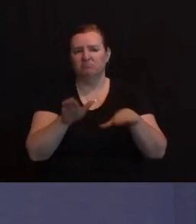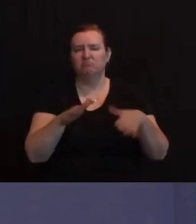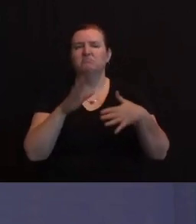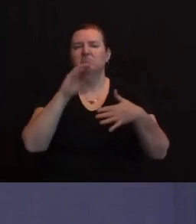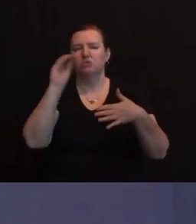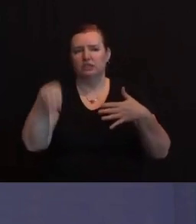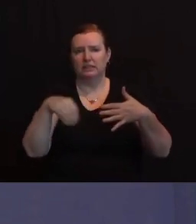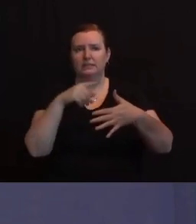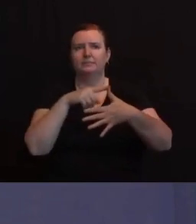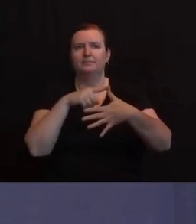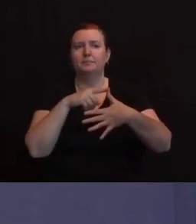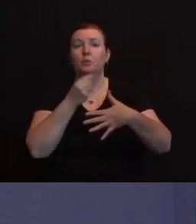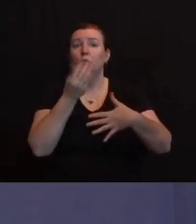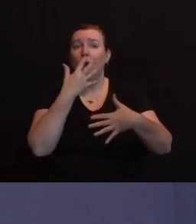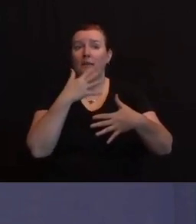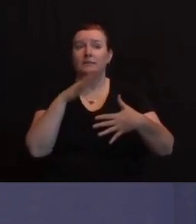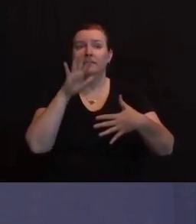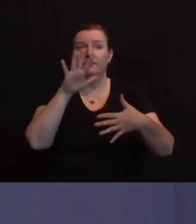follows: white